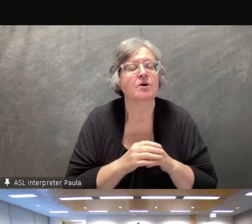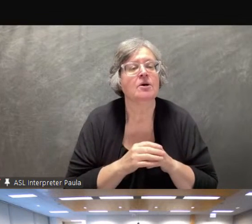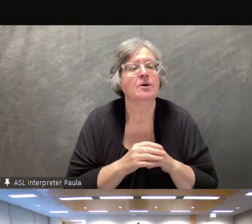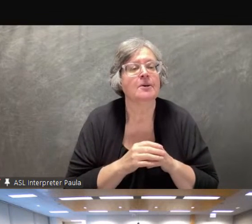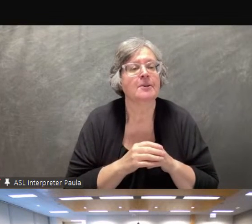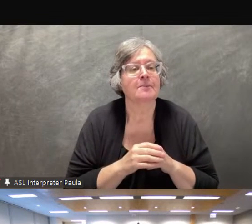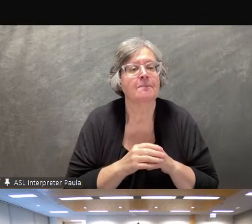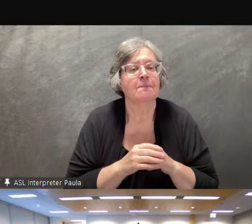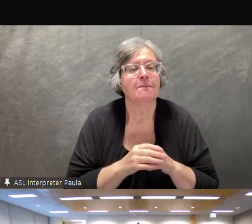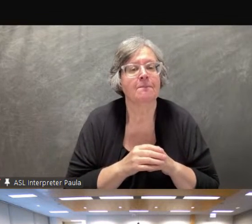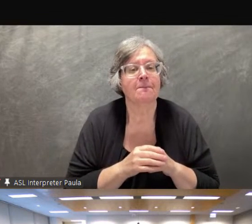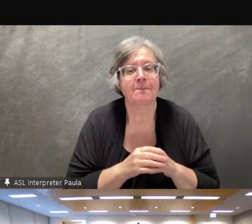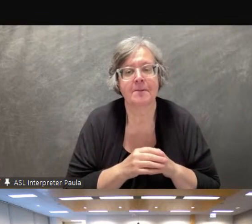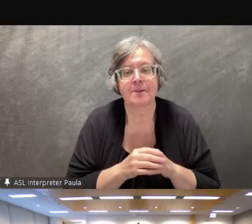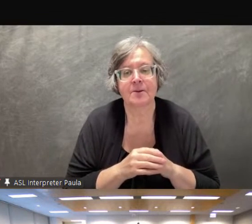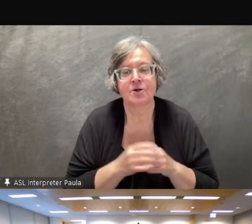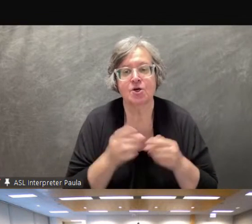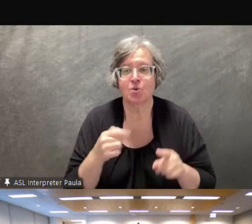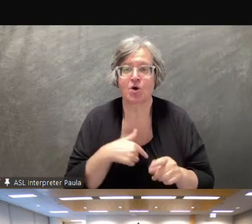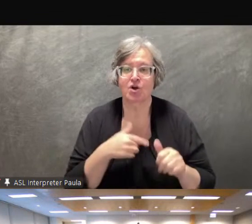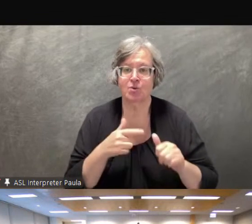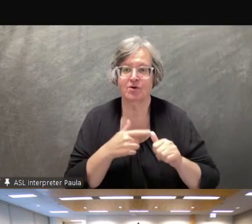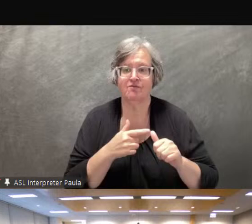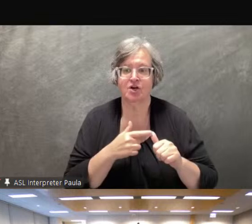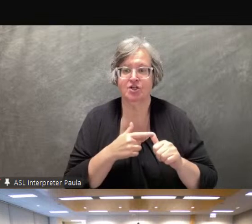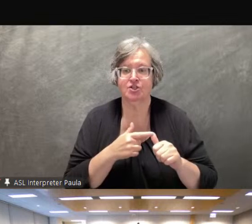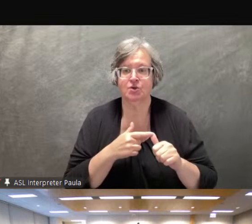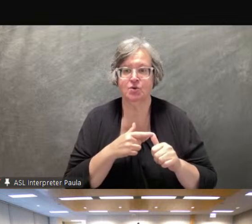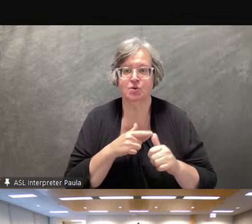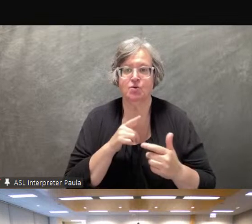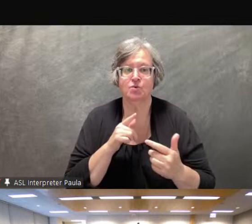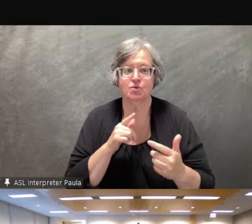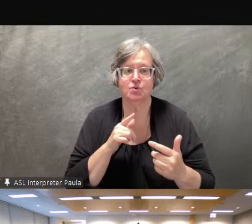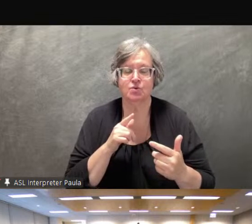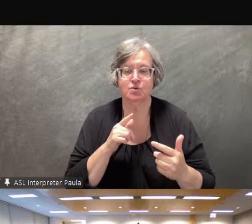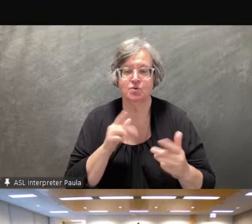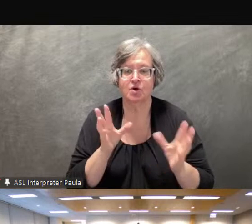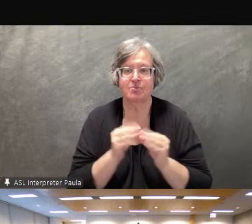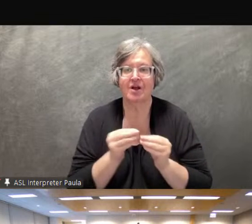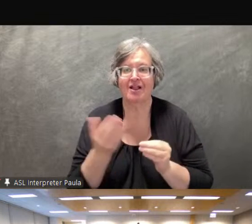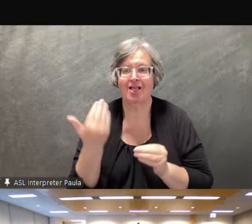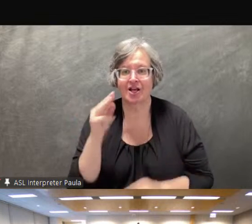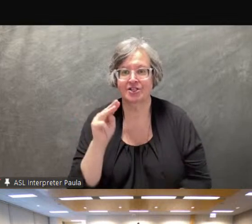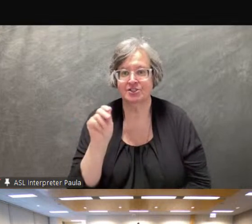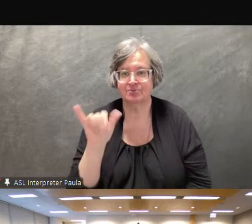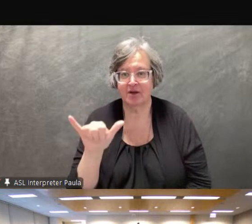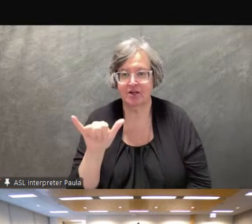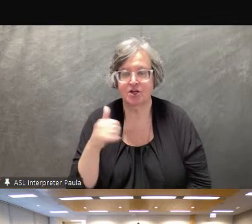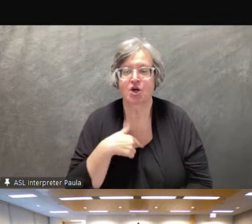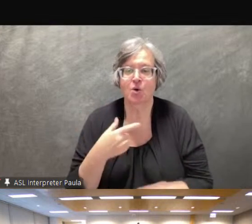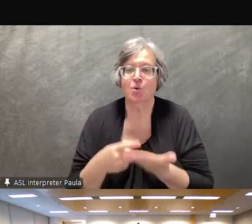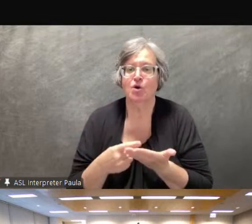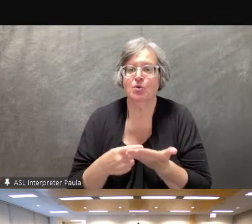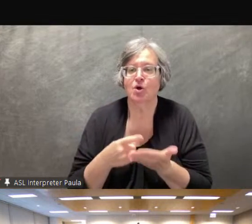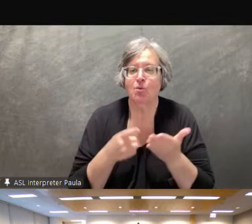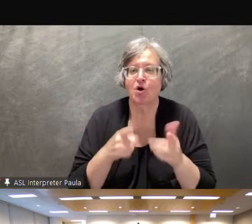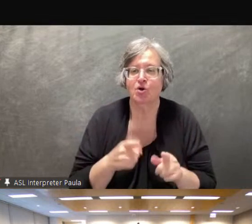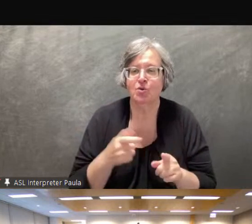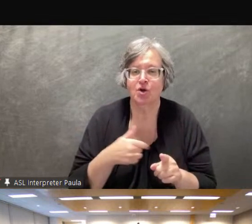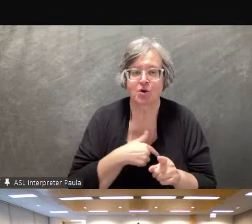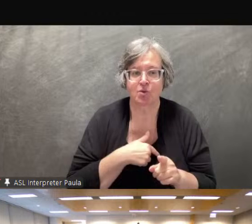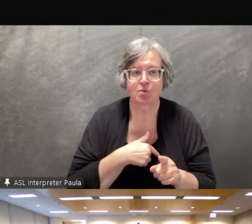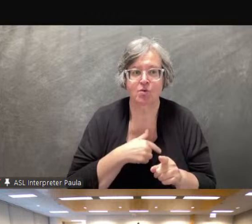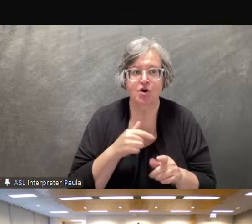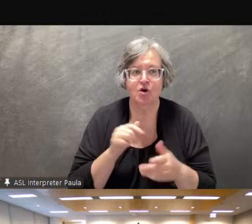So when we first met last May, we discussed what happened when we removed